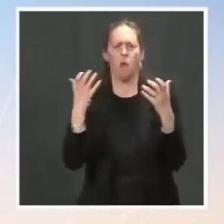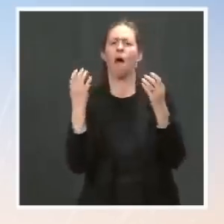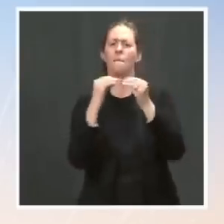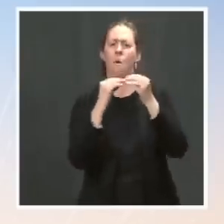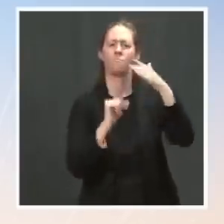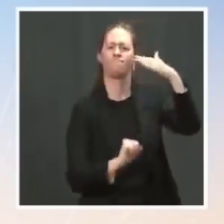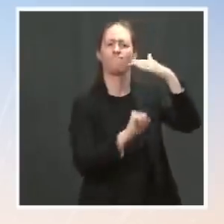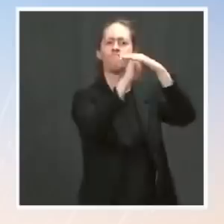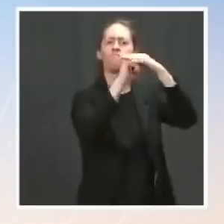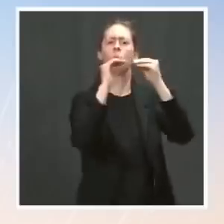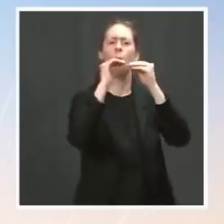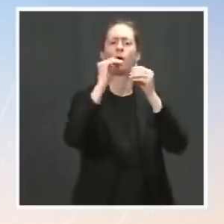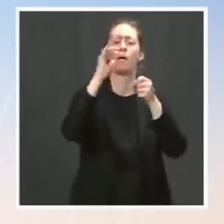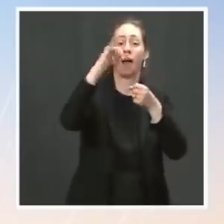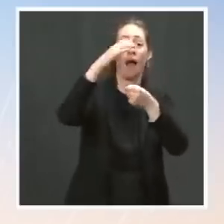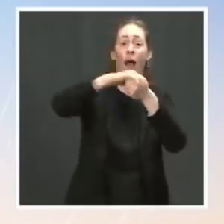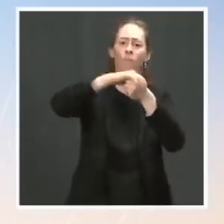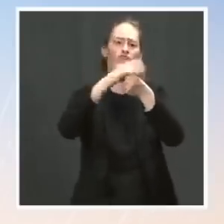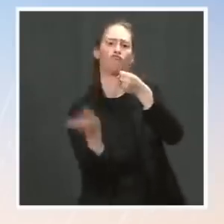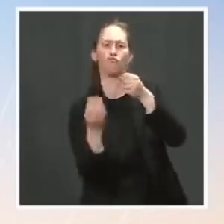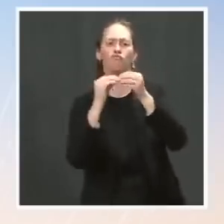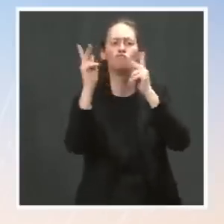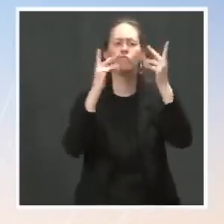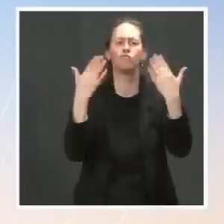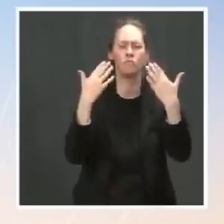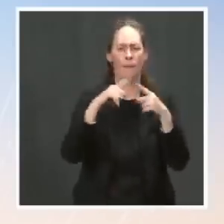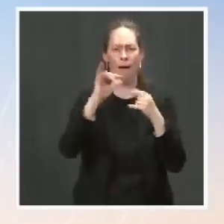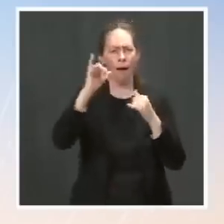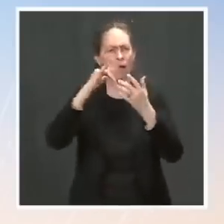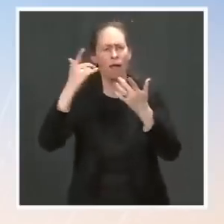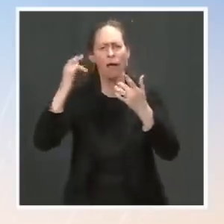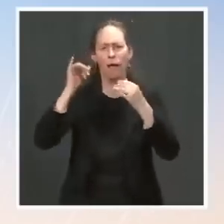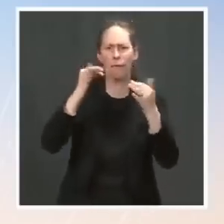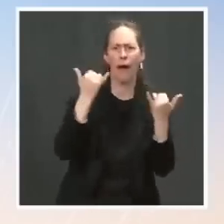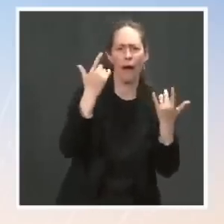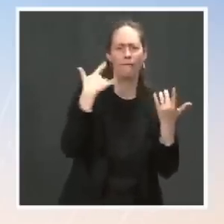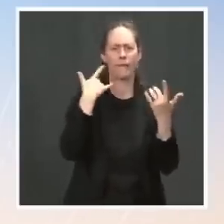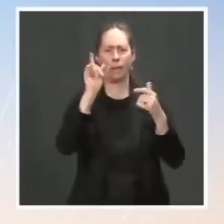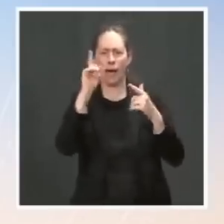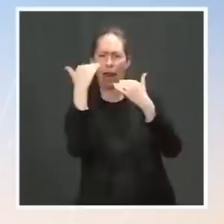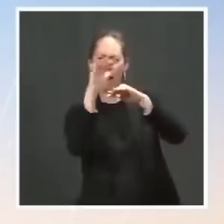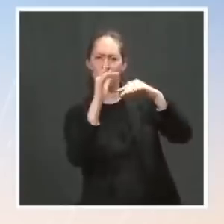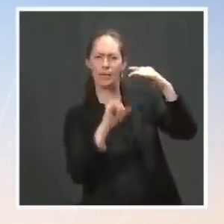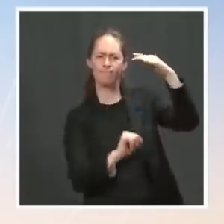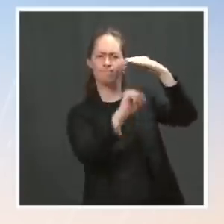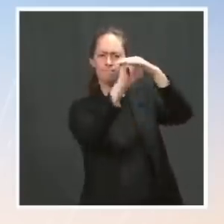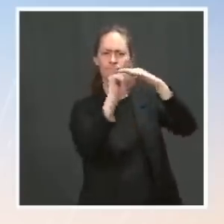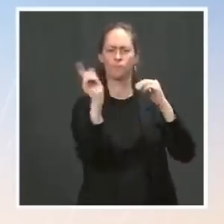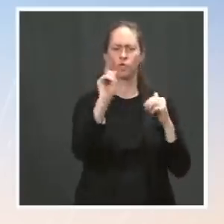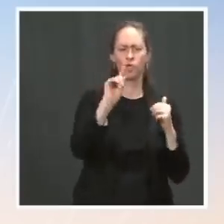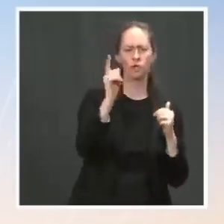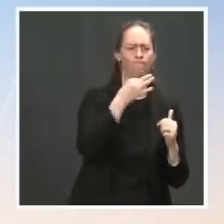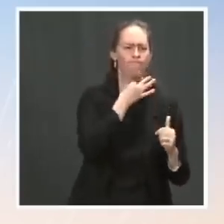whatever apathy may have happened, could have raised that limit, and that the President, because of perhaps,